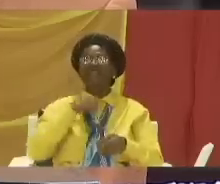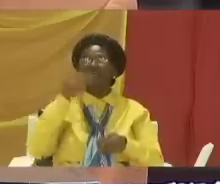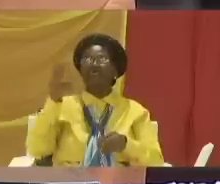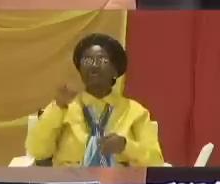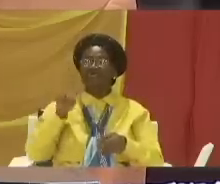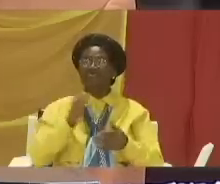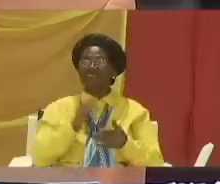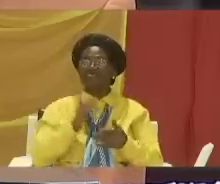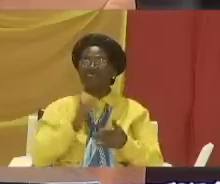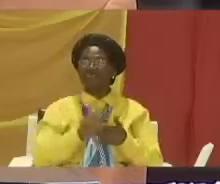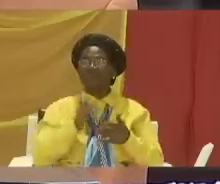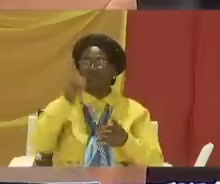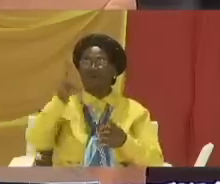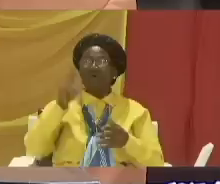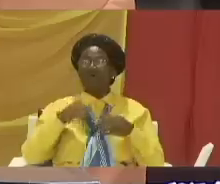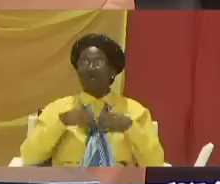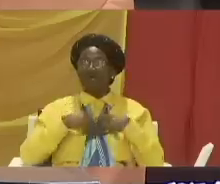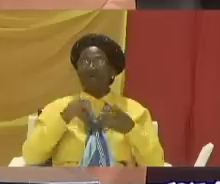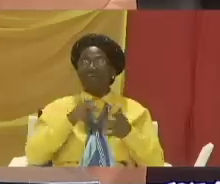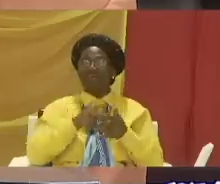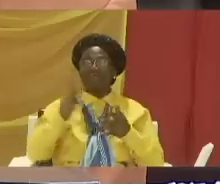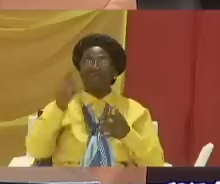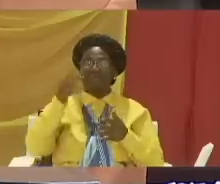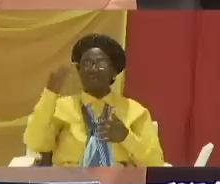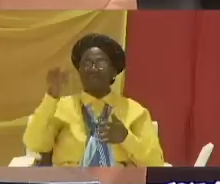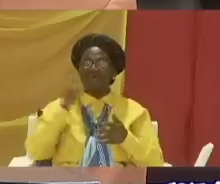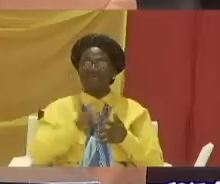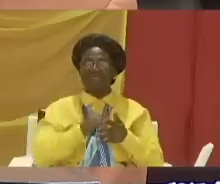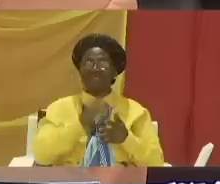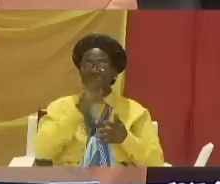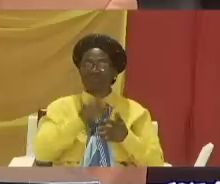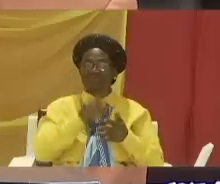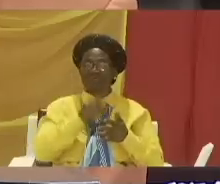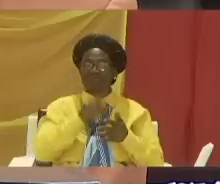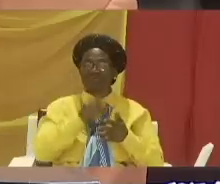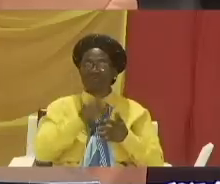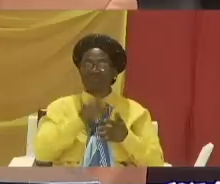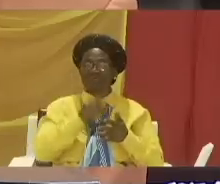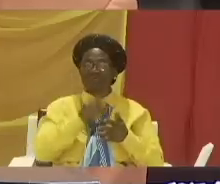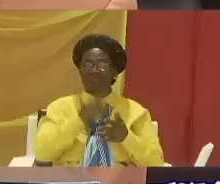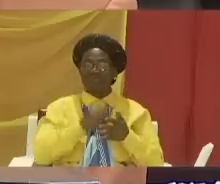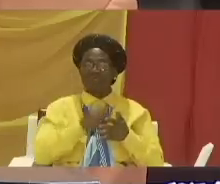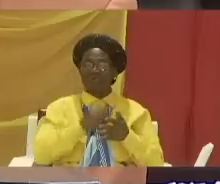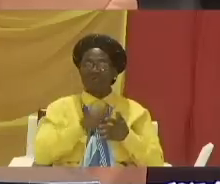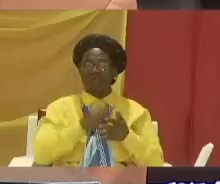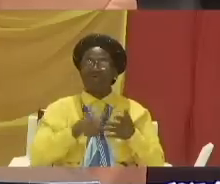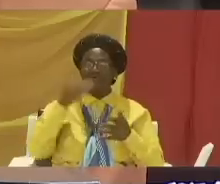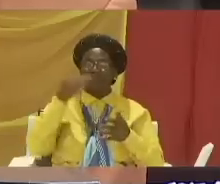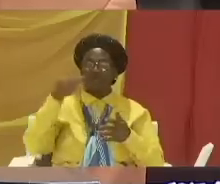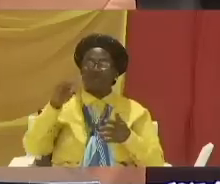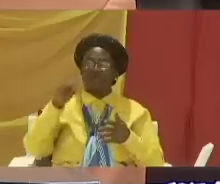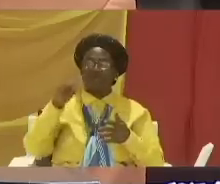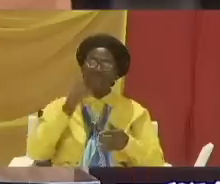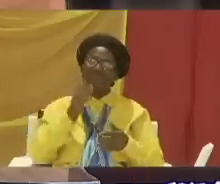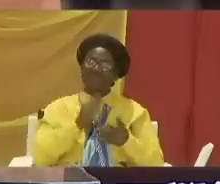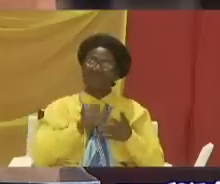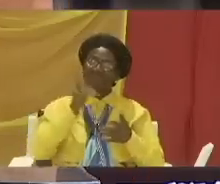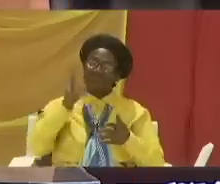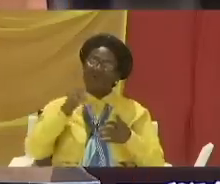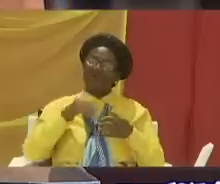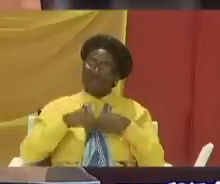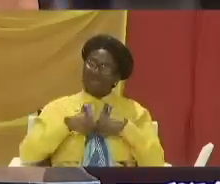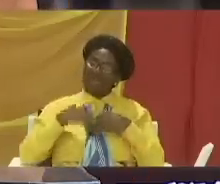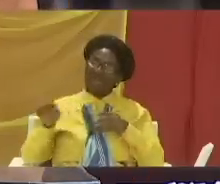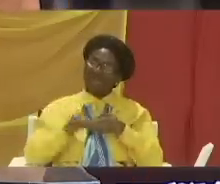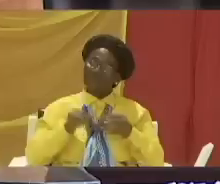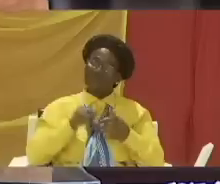What about the hotel? Somebody had already paid for the hotel. He said, to